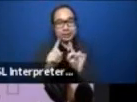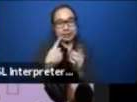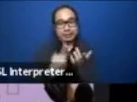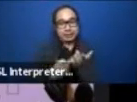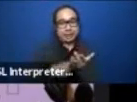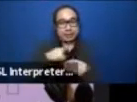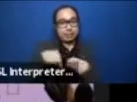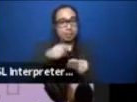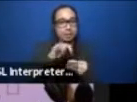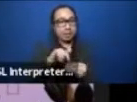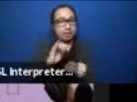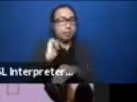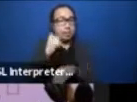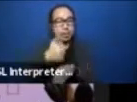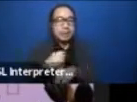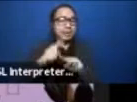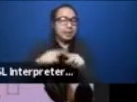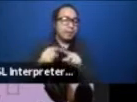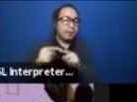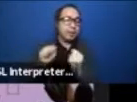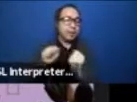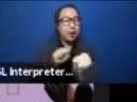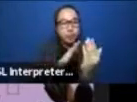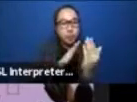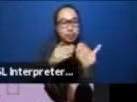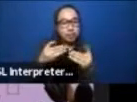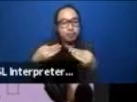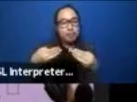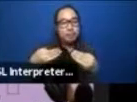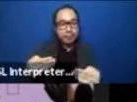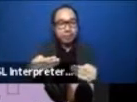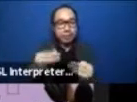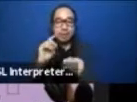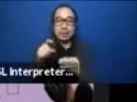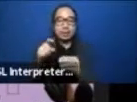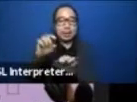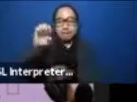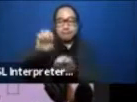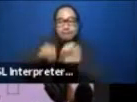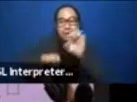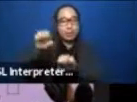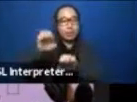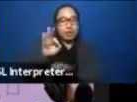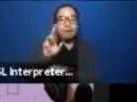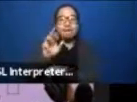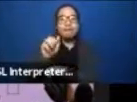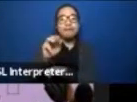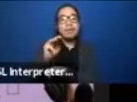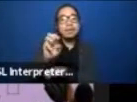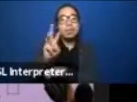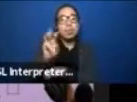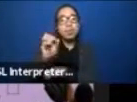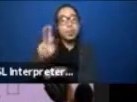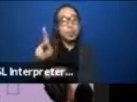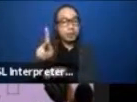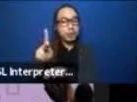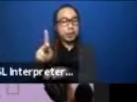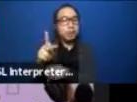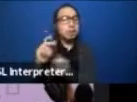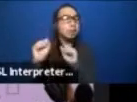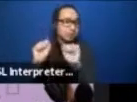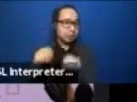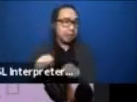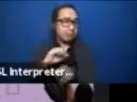build methodologies, we build evaluation frameworks that also can account for and can accommodate